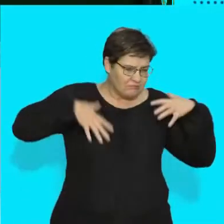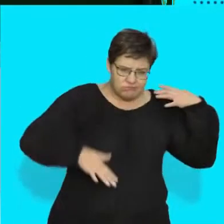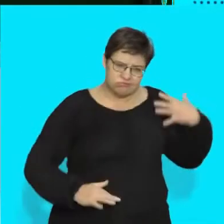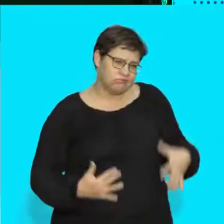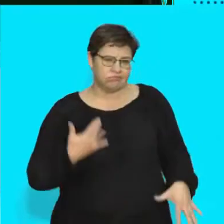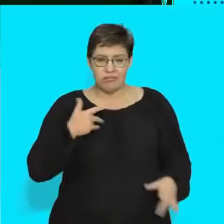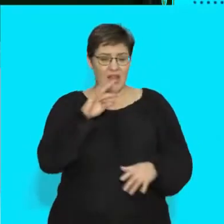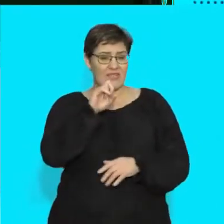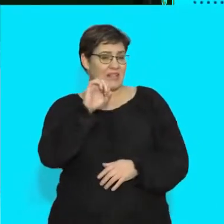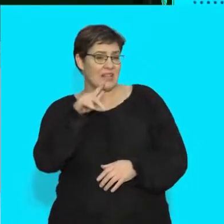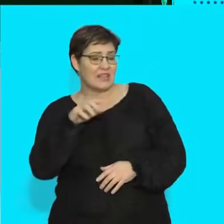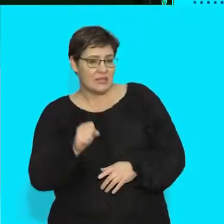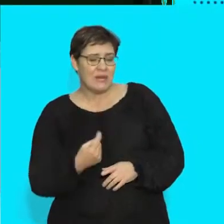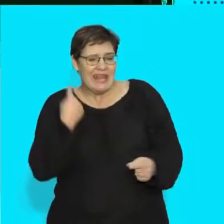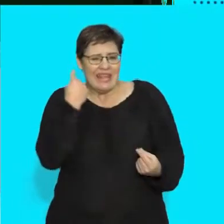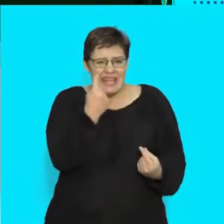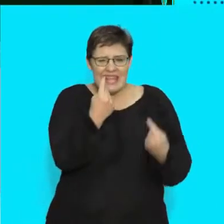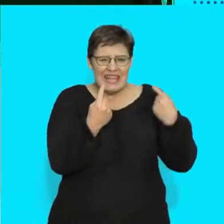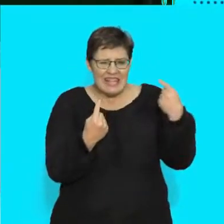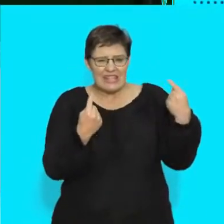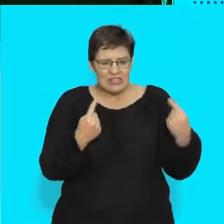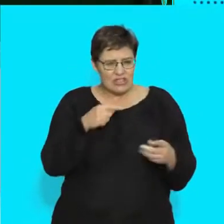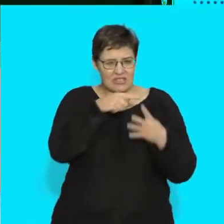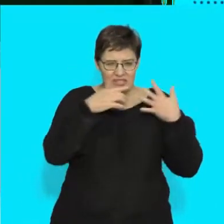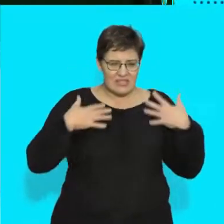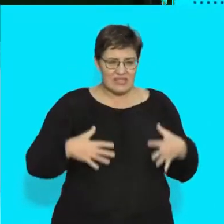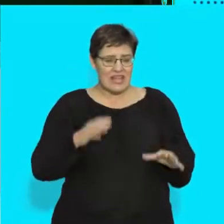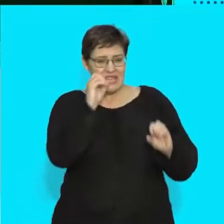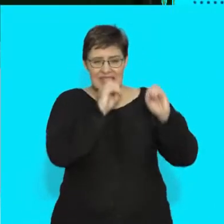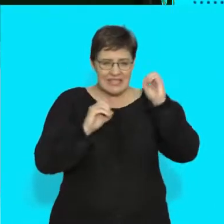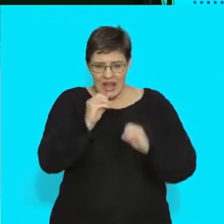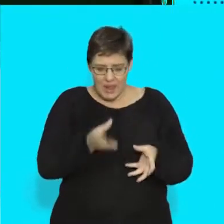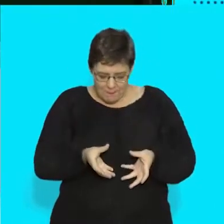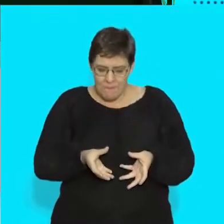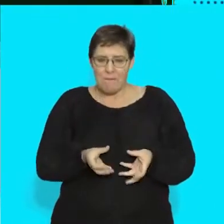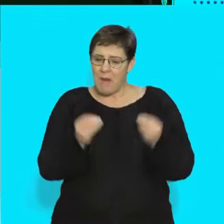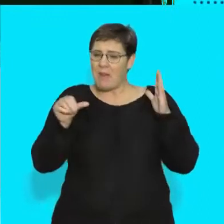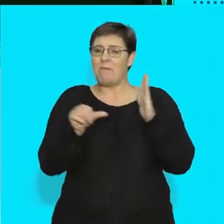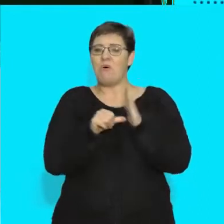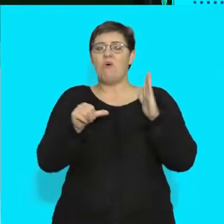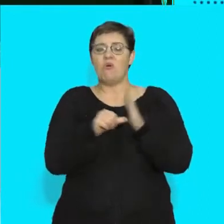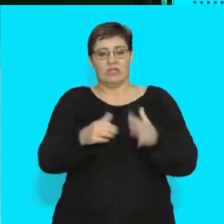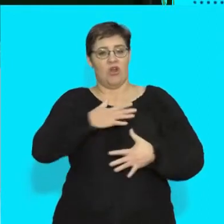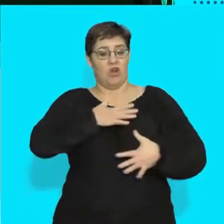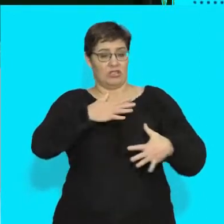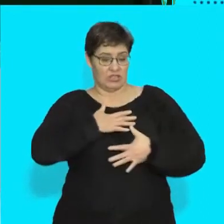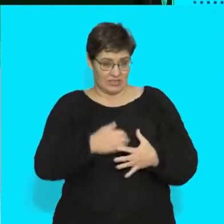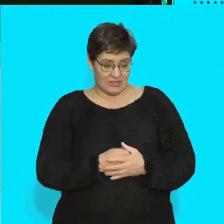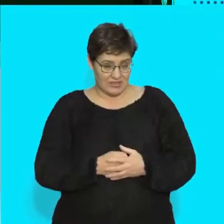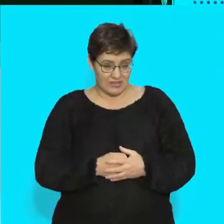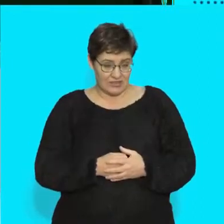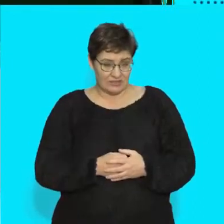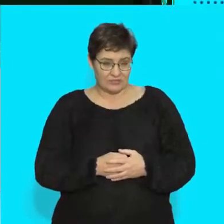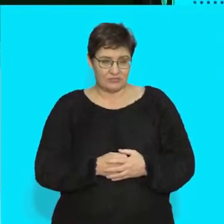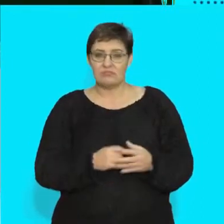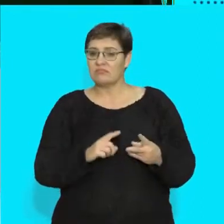blood vessels because we've got to make sure that each and every single one of our cells gets that vital oxygen. And